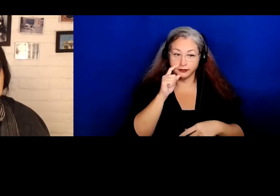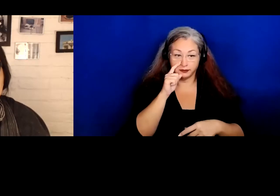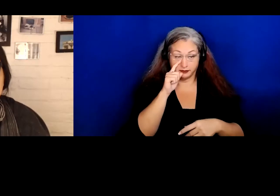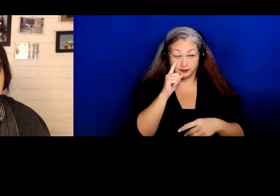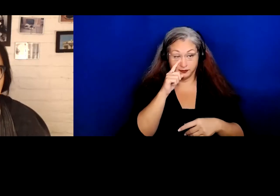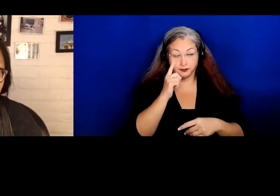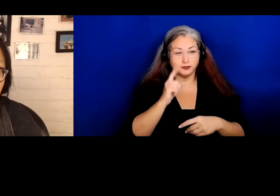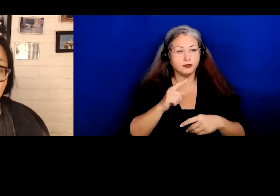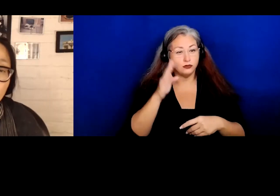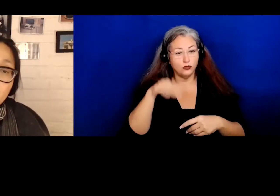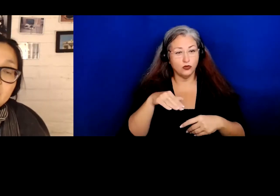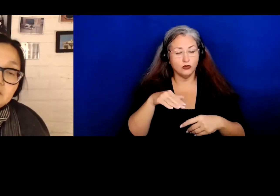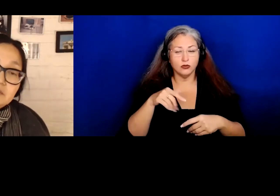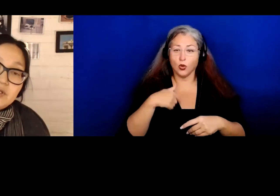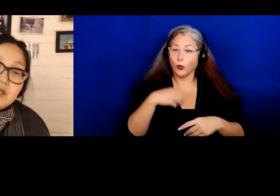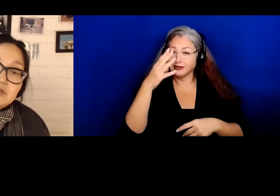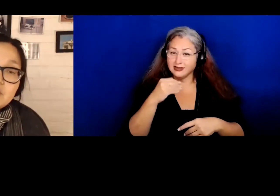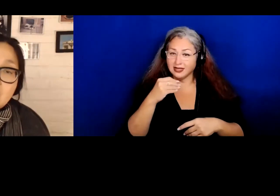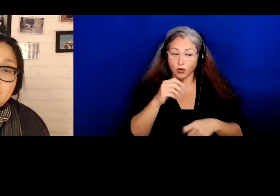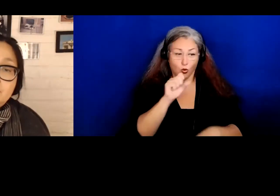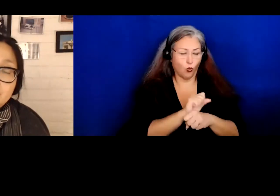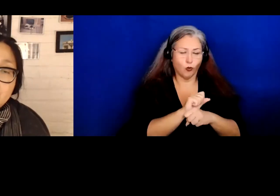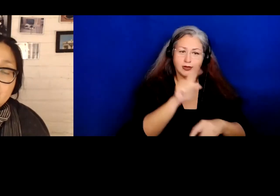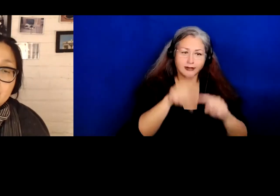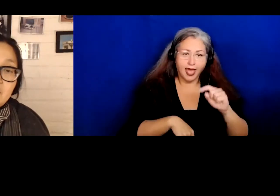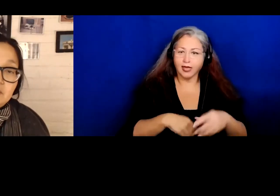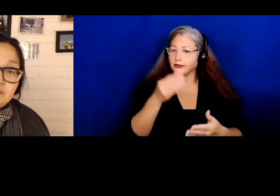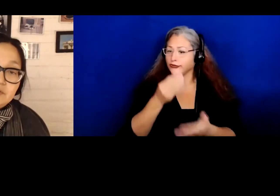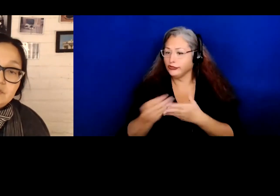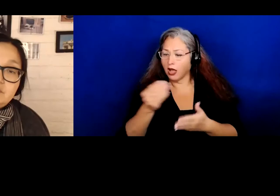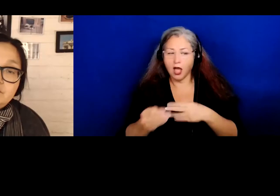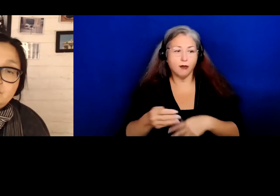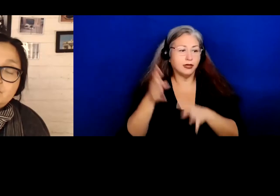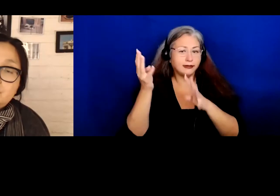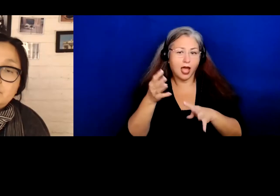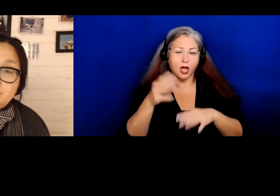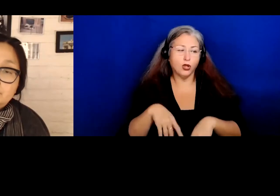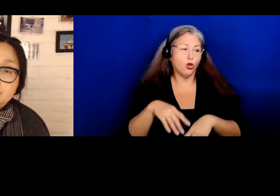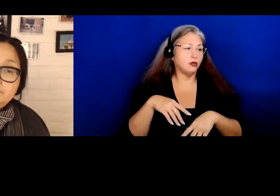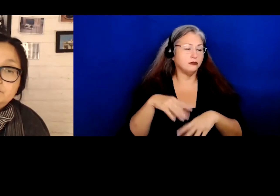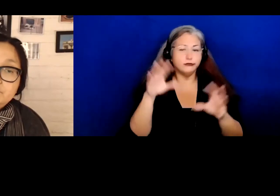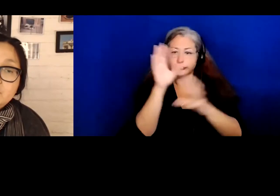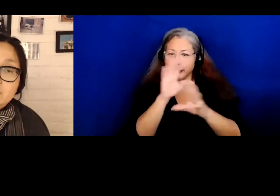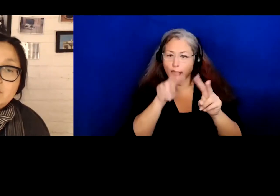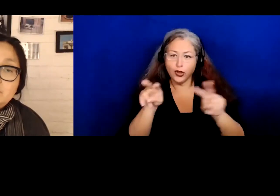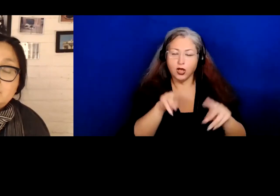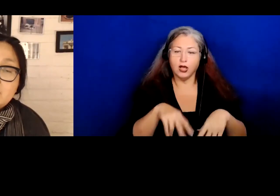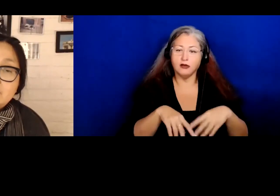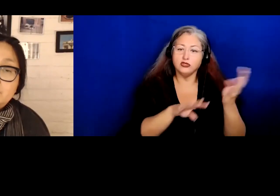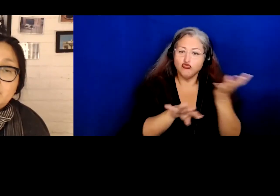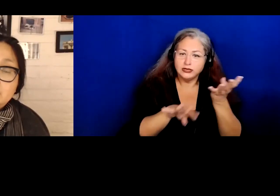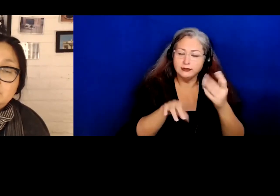When we sleep, we can't work, we can't shop, we can't download, surf, or stream. We can't